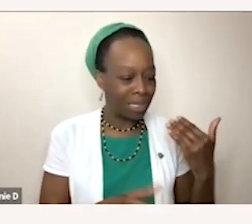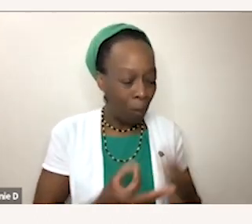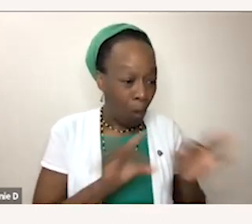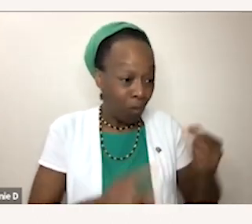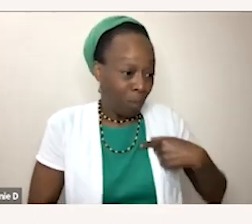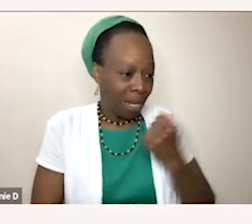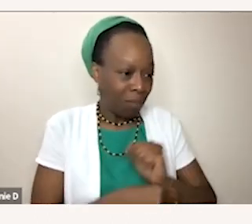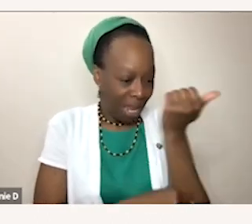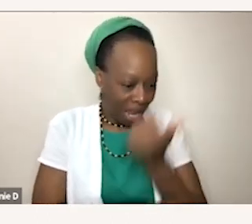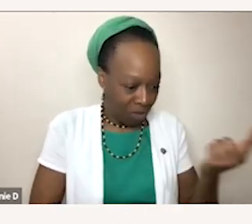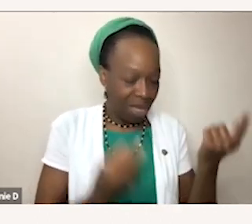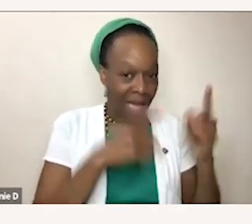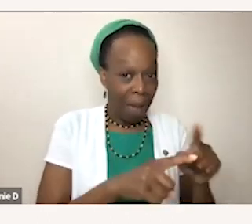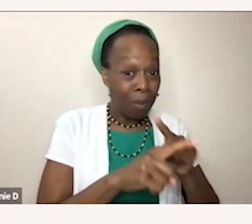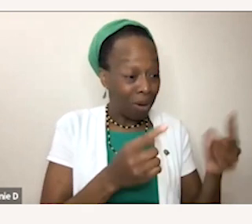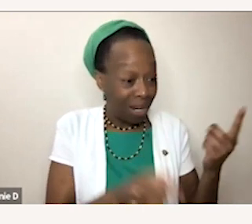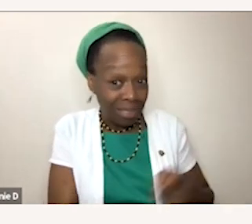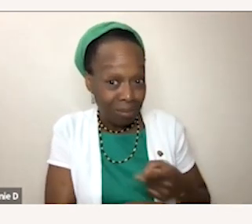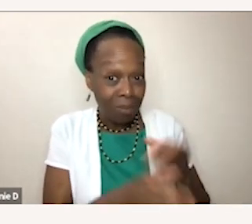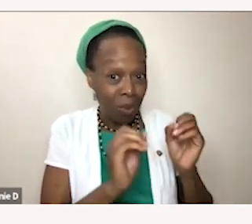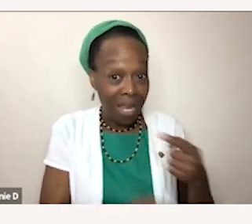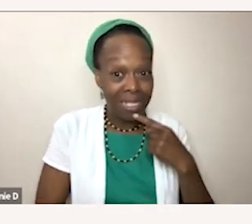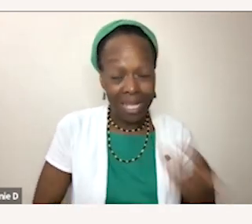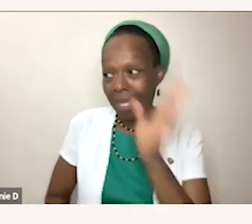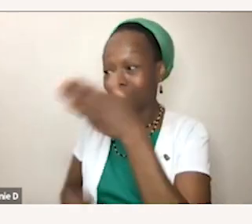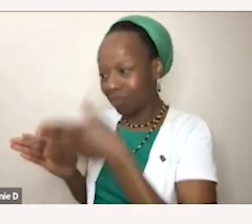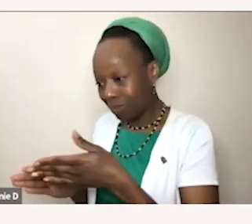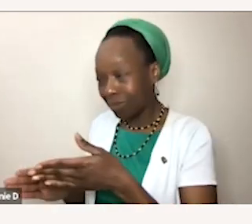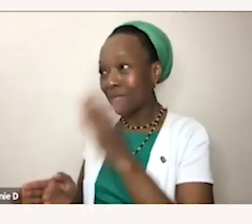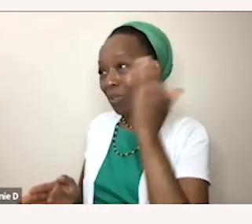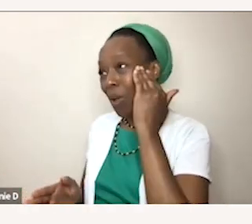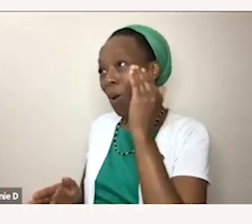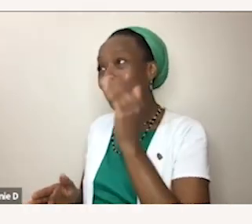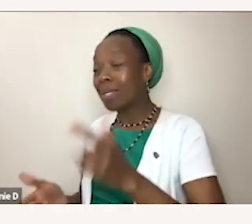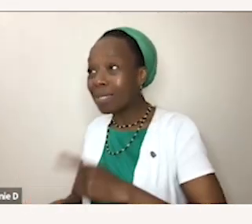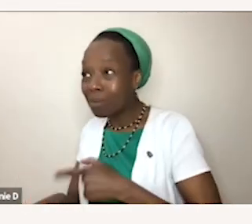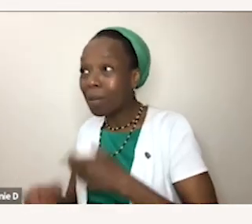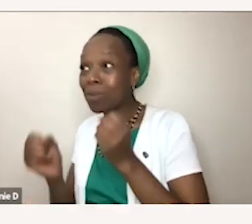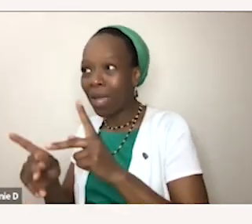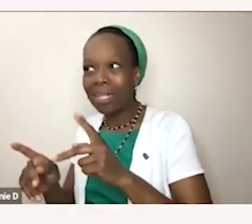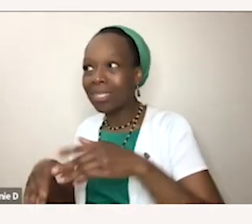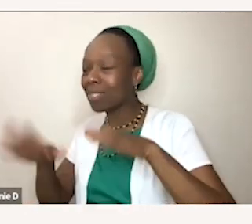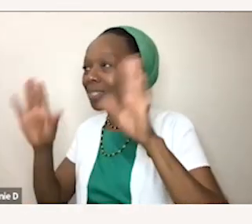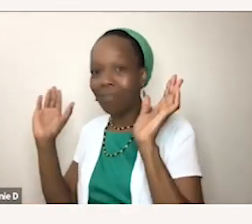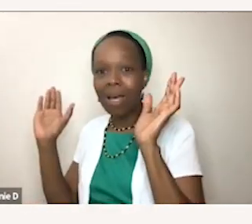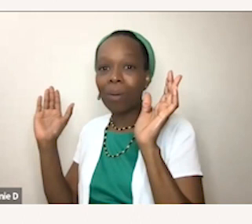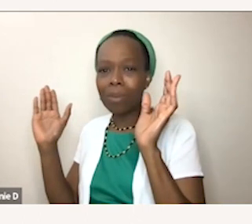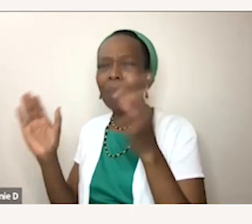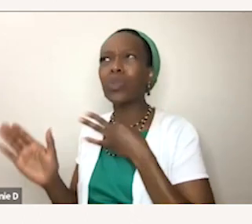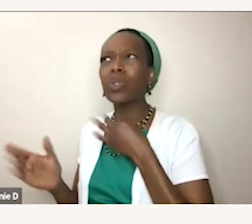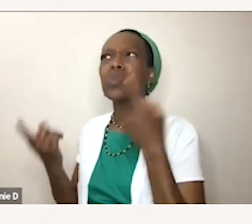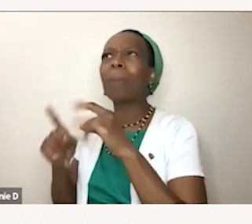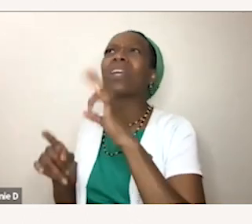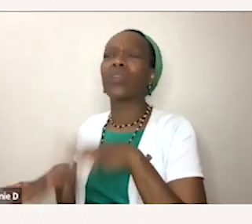happen. But sometimes it's actually okay to say it's okay to give up sometimes. You know, what would the outcome be if you did? You